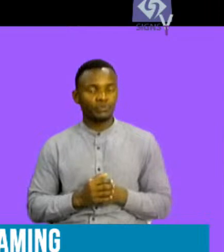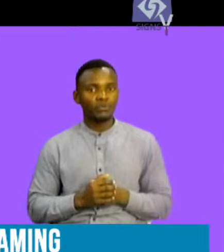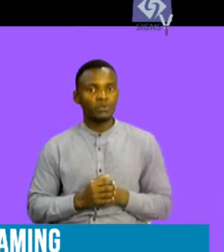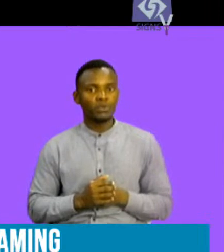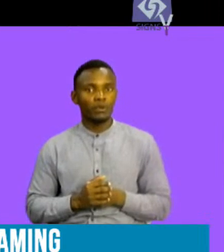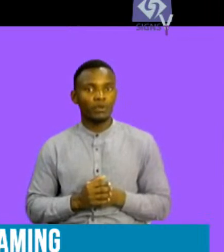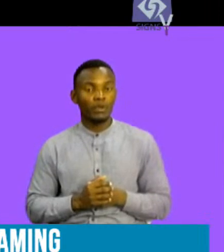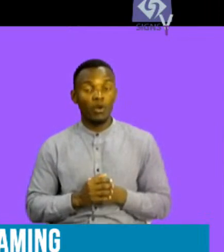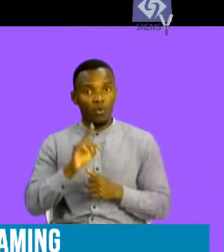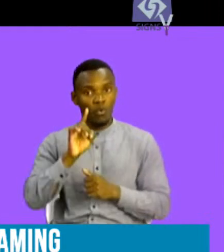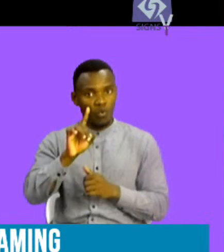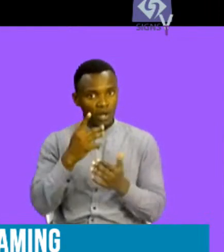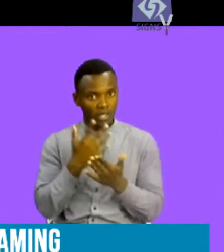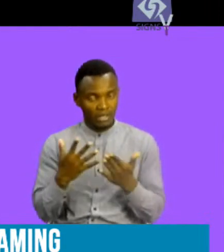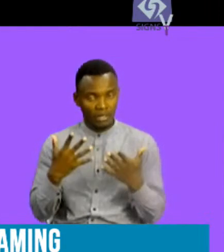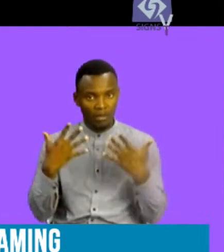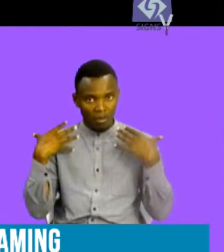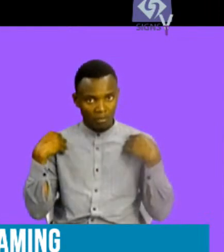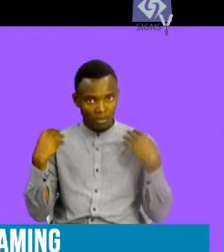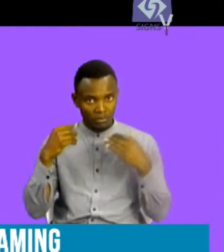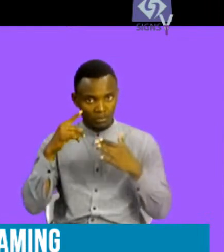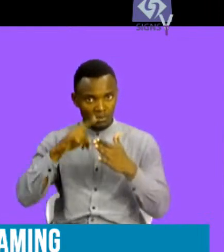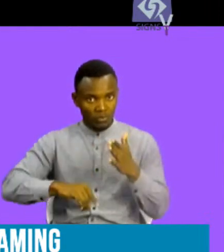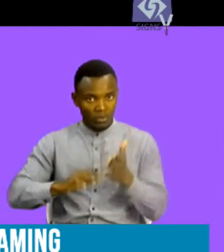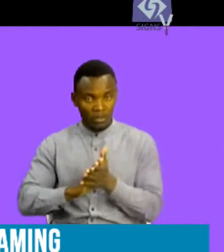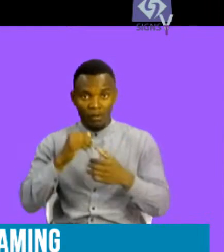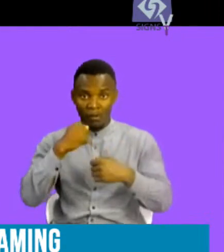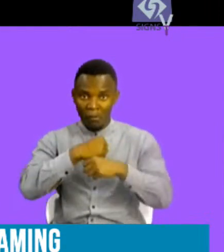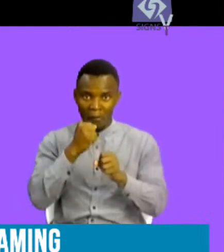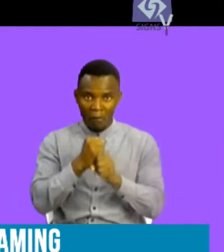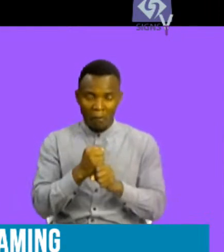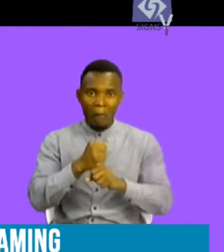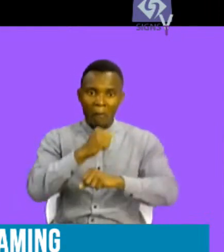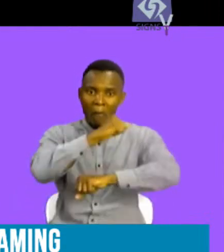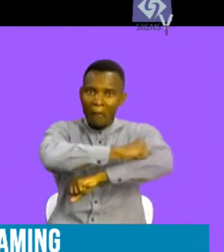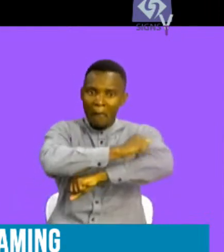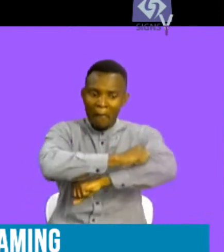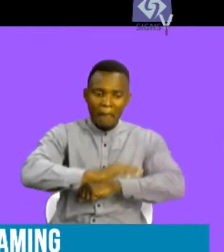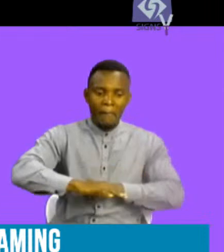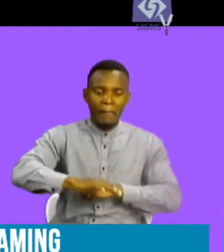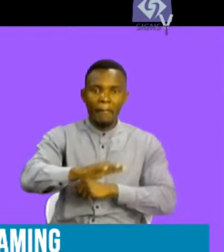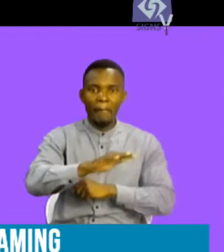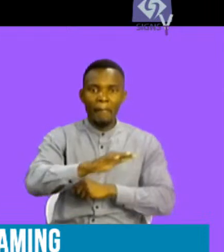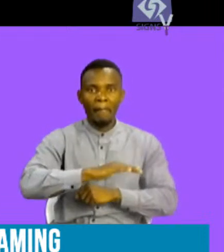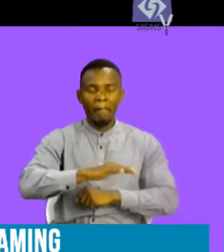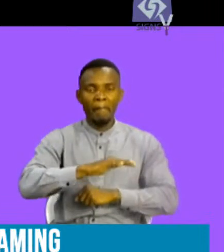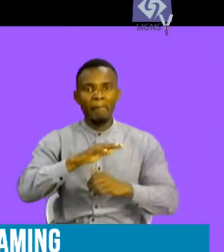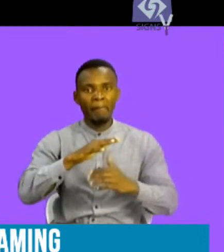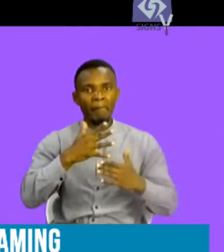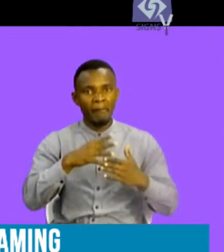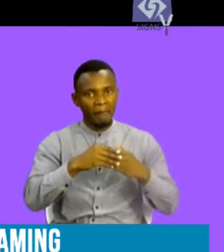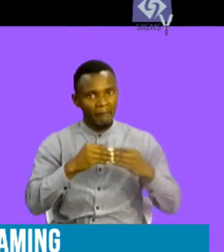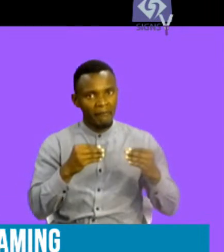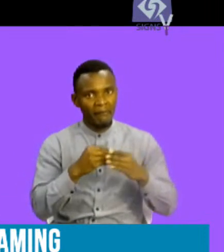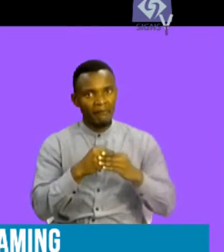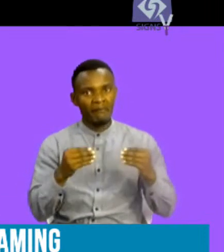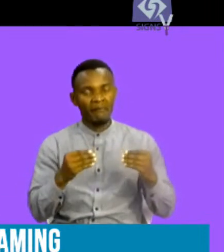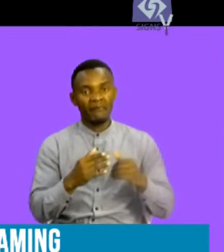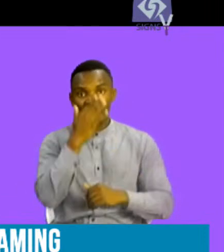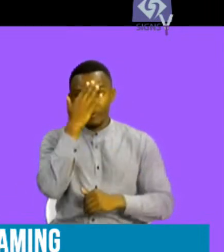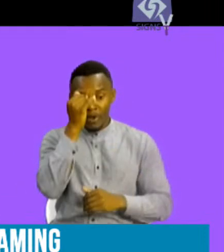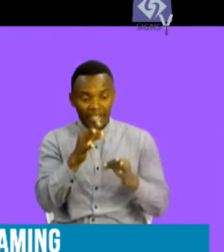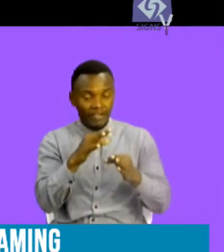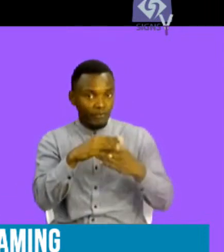has been practical is making the environment friendly, because that is one of the things that could make them drop out of